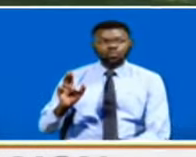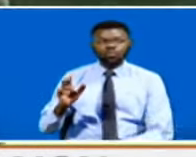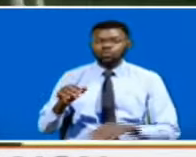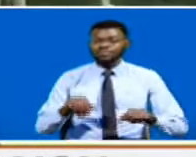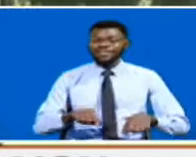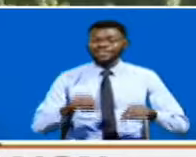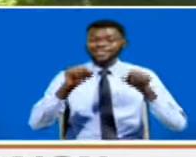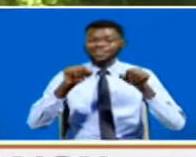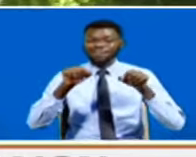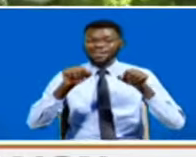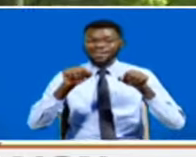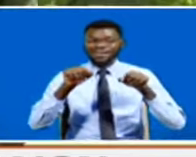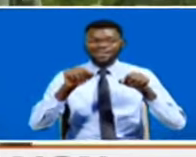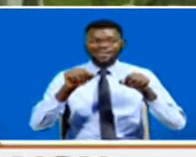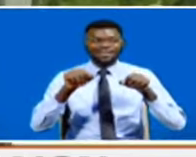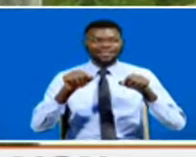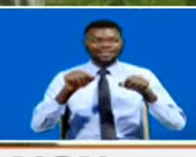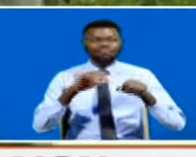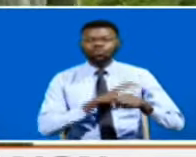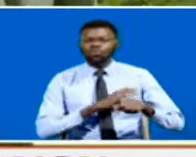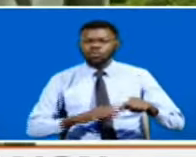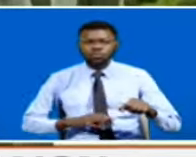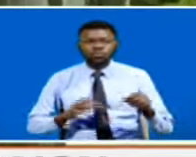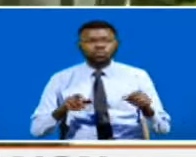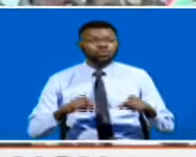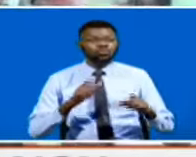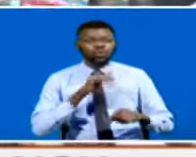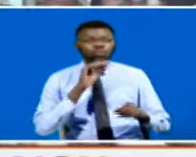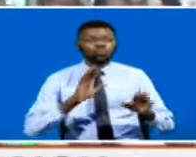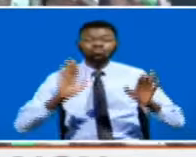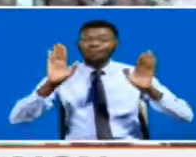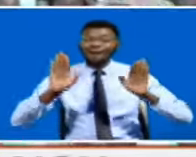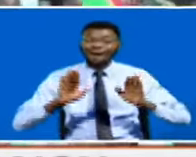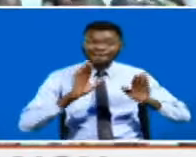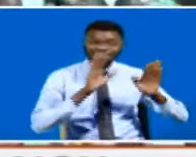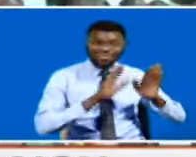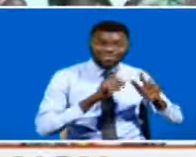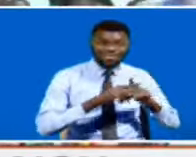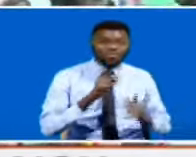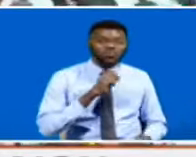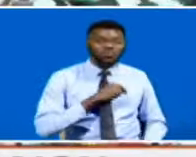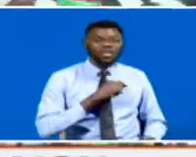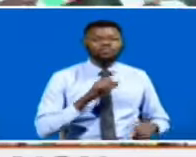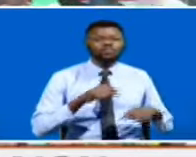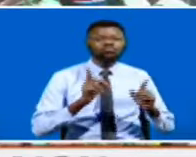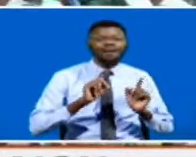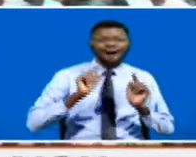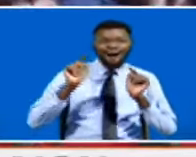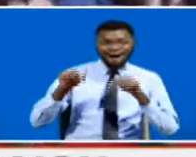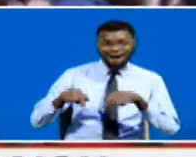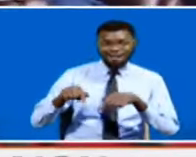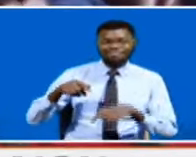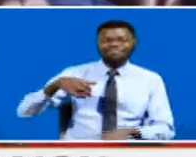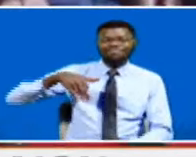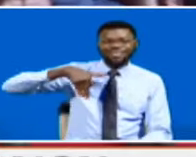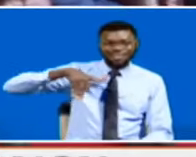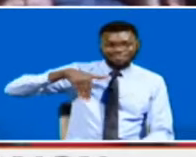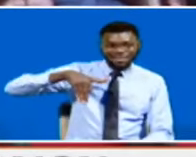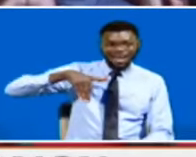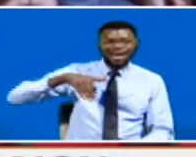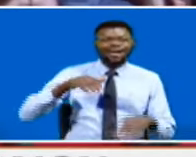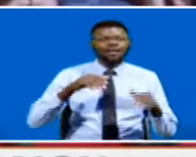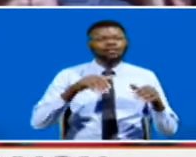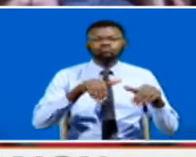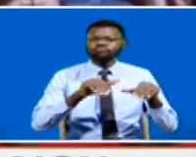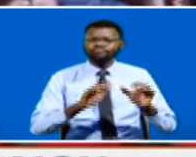Odinga seems to have hit the ground running with the campaigns, pitching camp in Windhoek, Namibia for the funeral service and the burial of